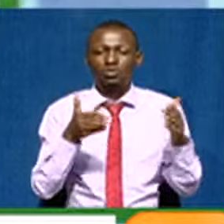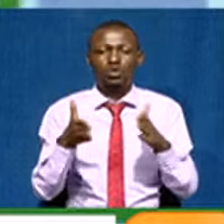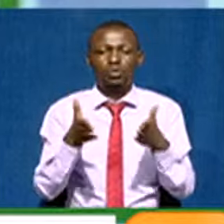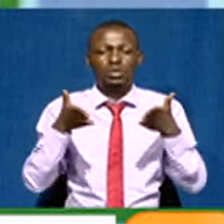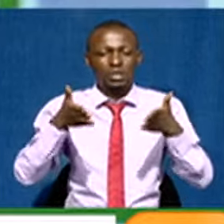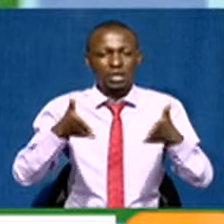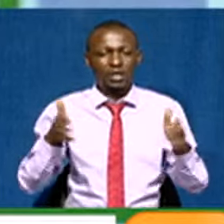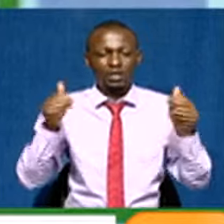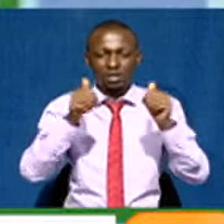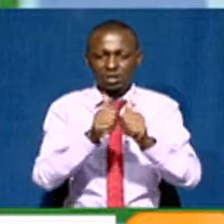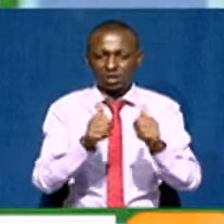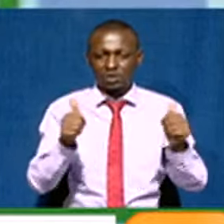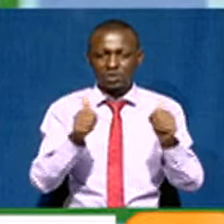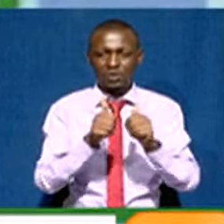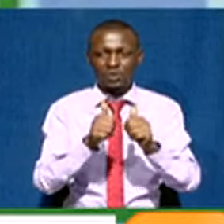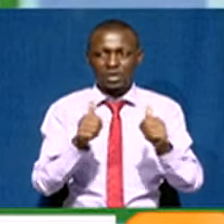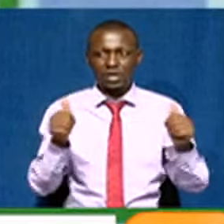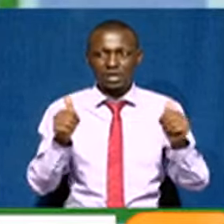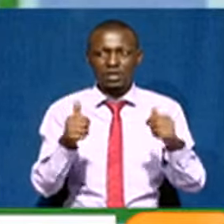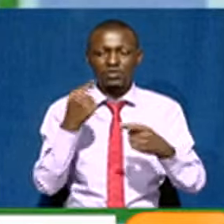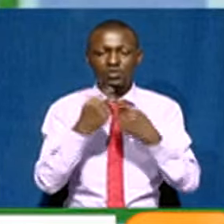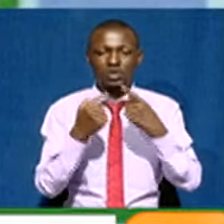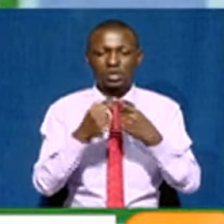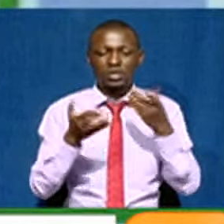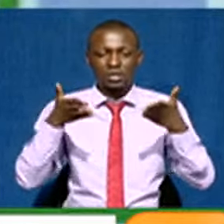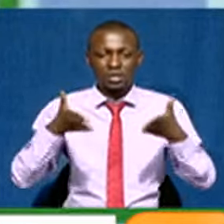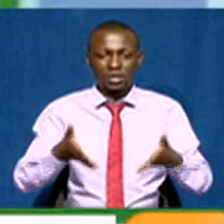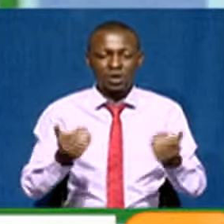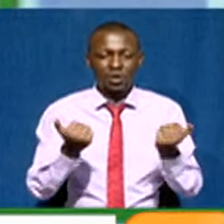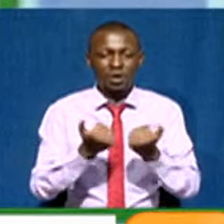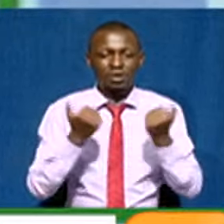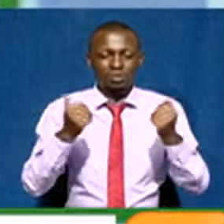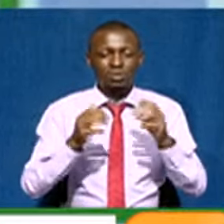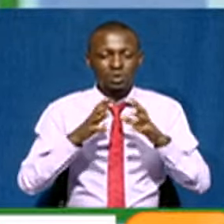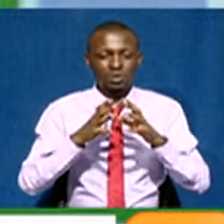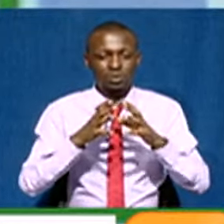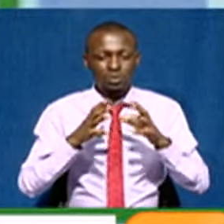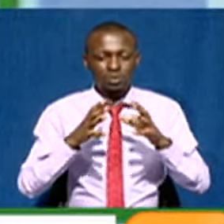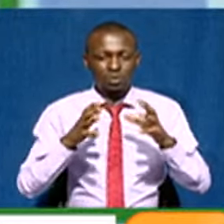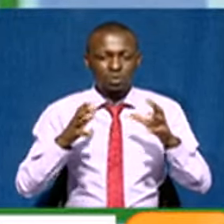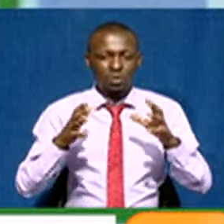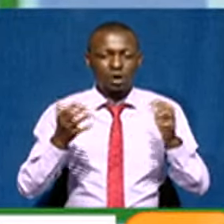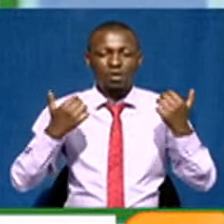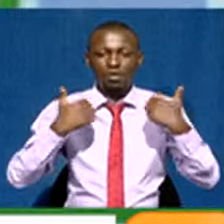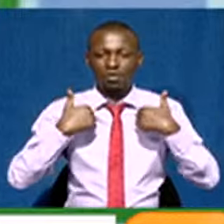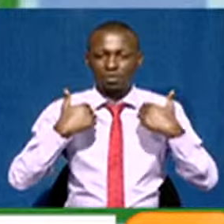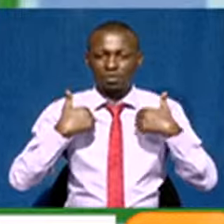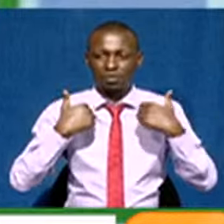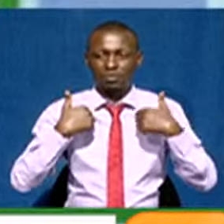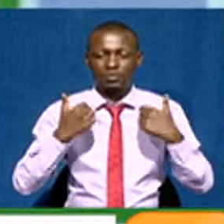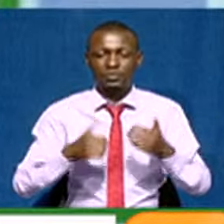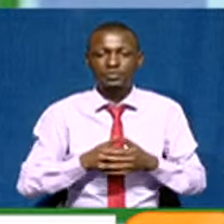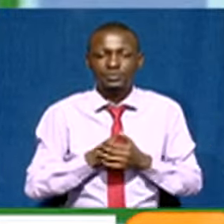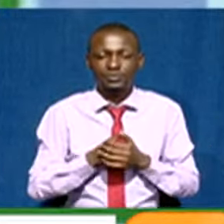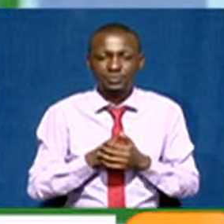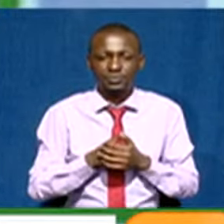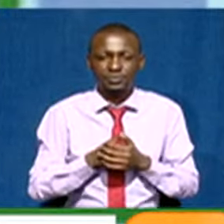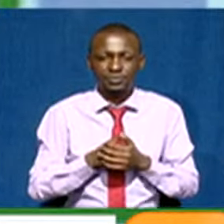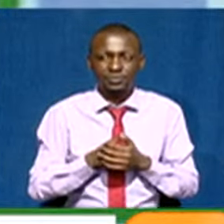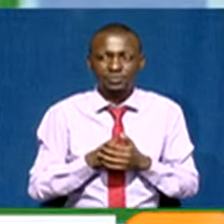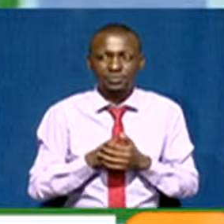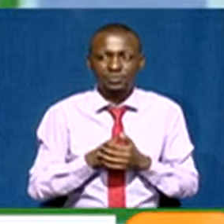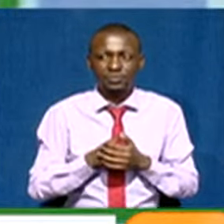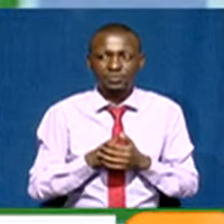see moving into this year, which of course is where we are going to embed